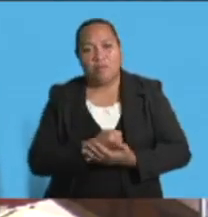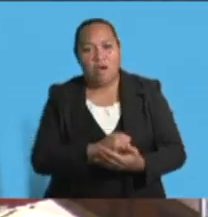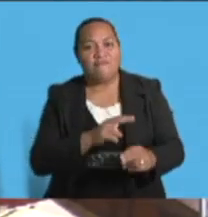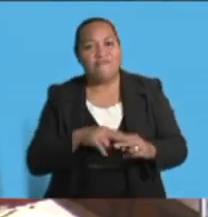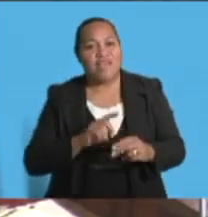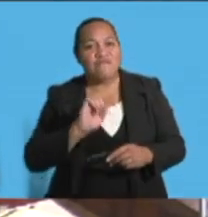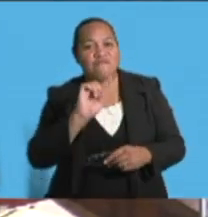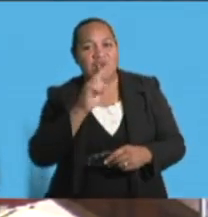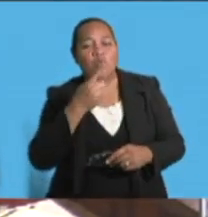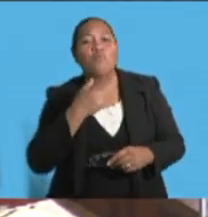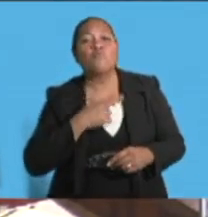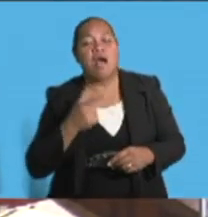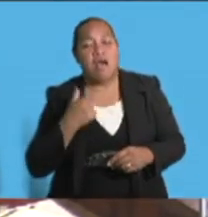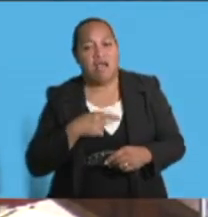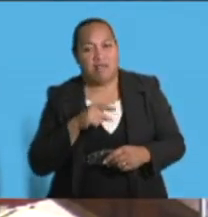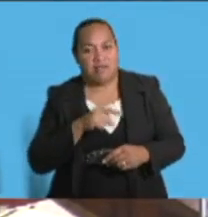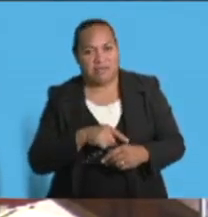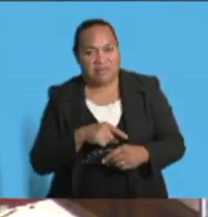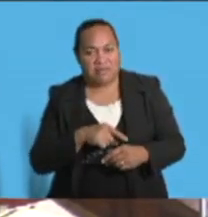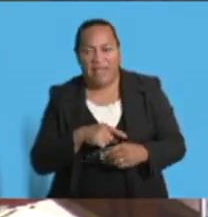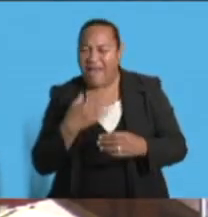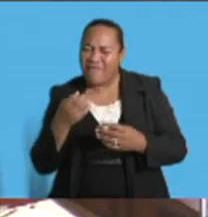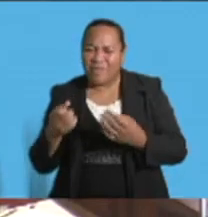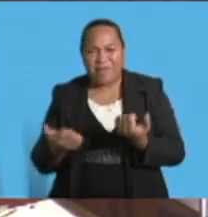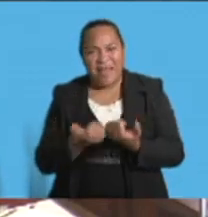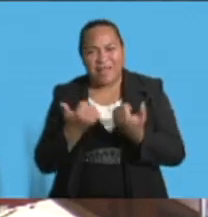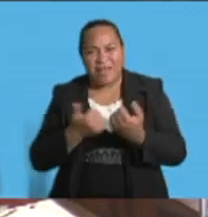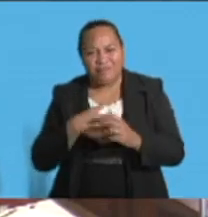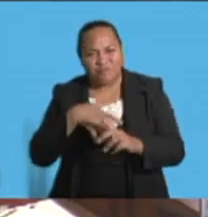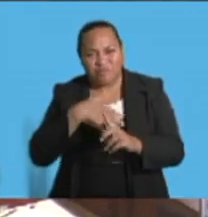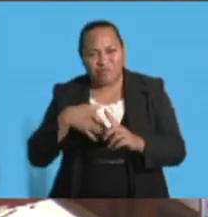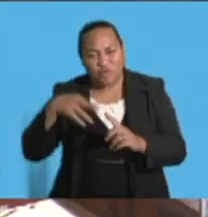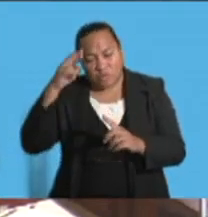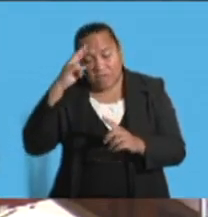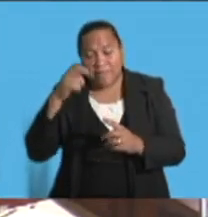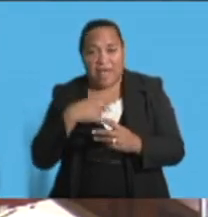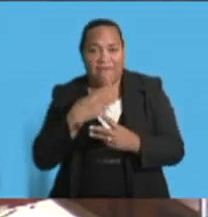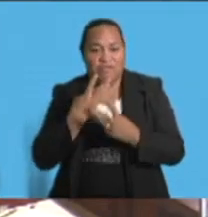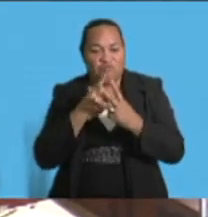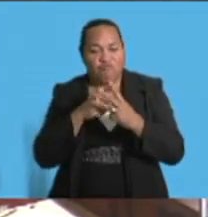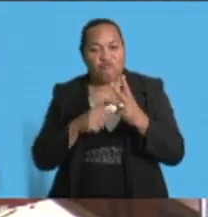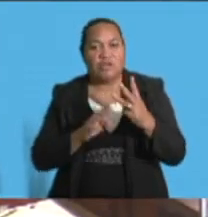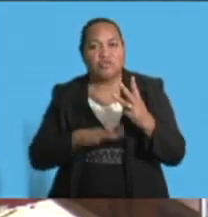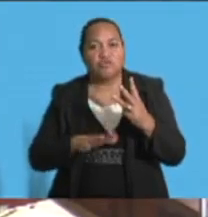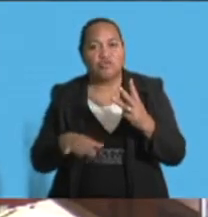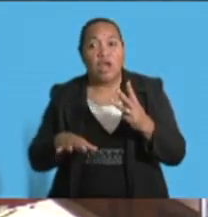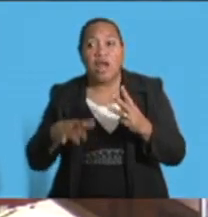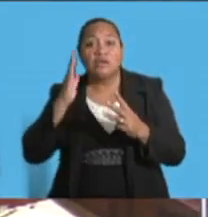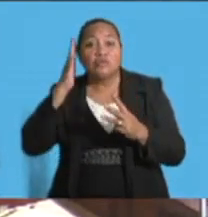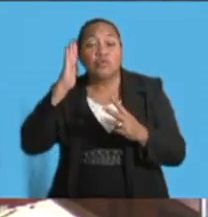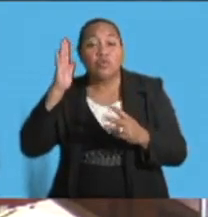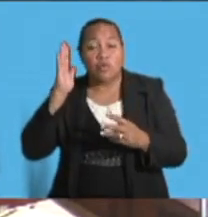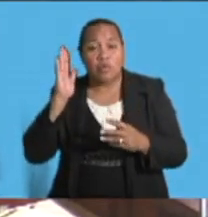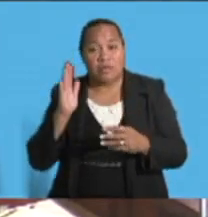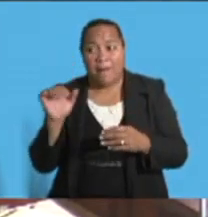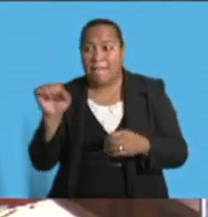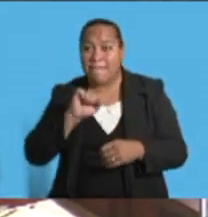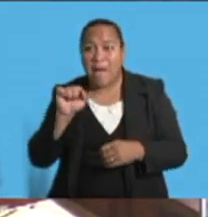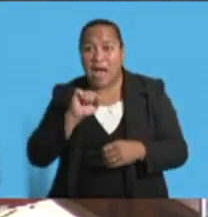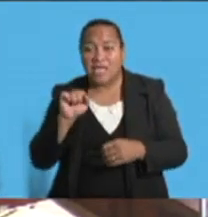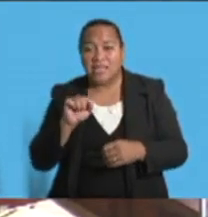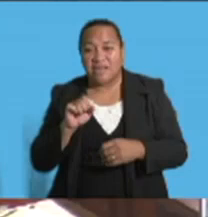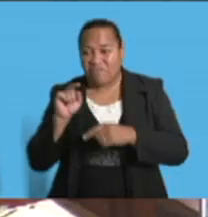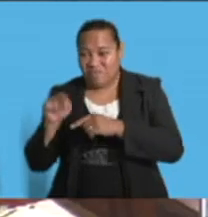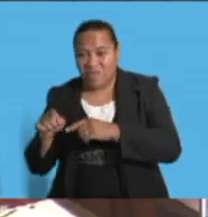government for one basic reason, among many other reasons. He has 3 children in school. The school bus fare from his settlement to town per